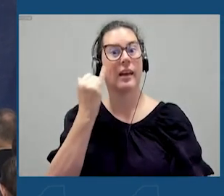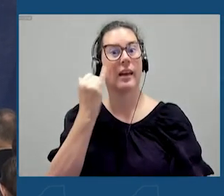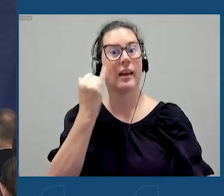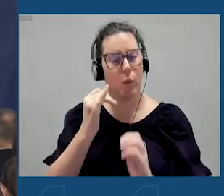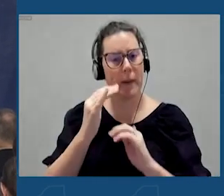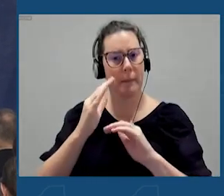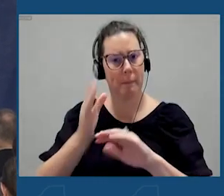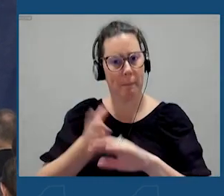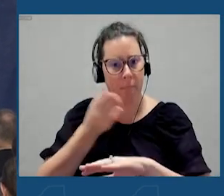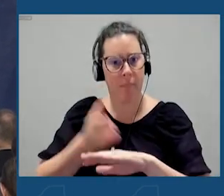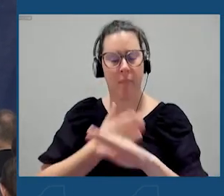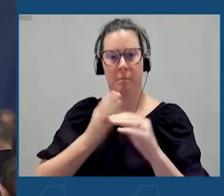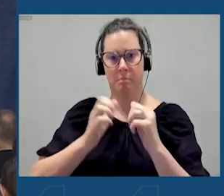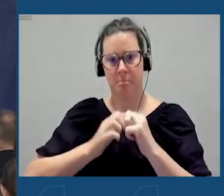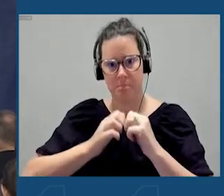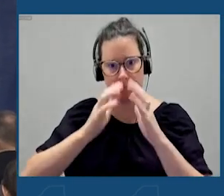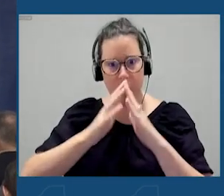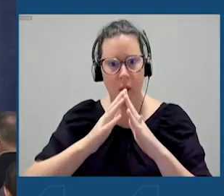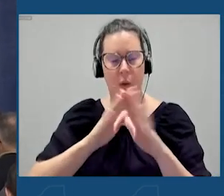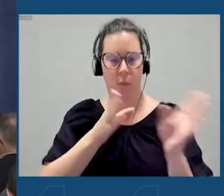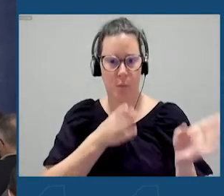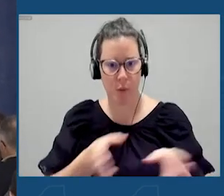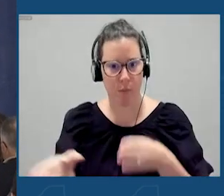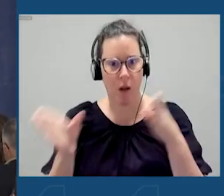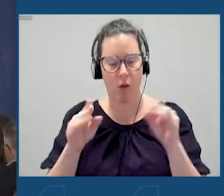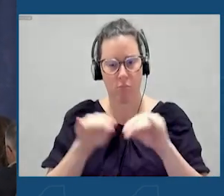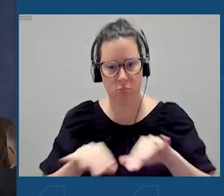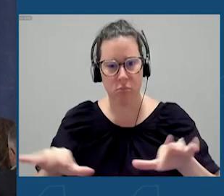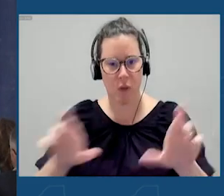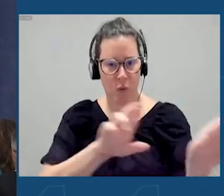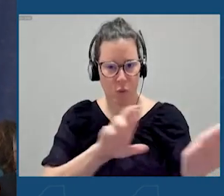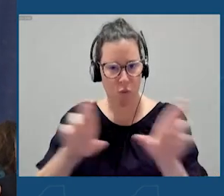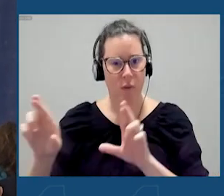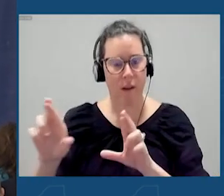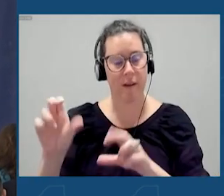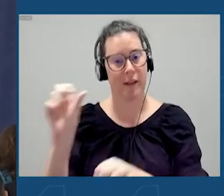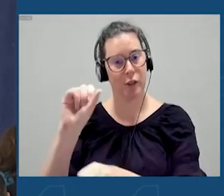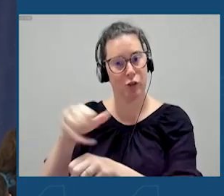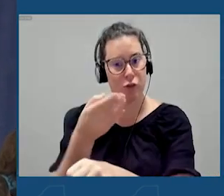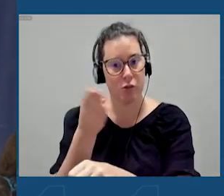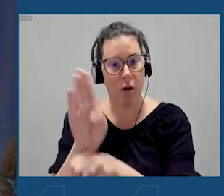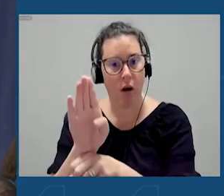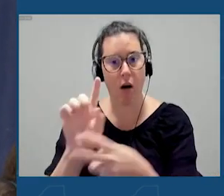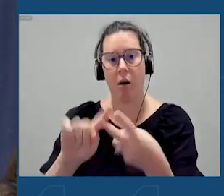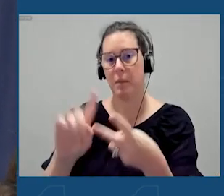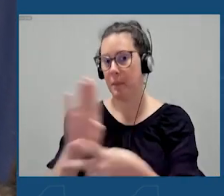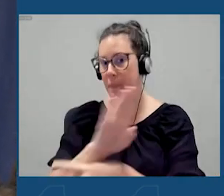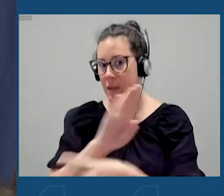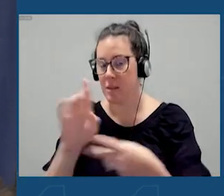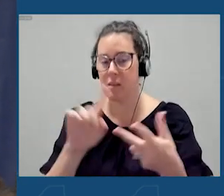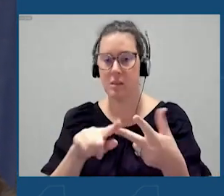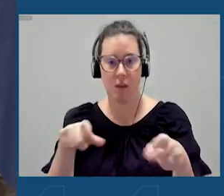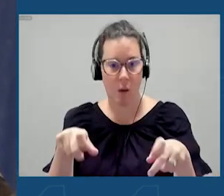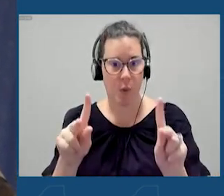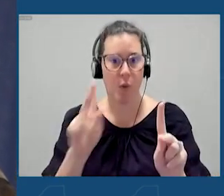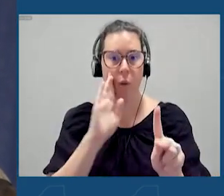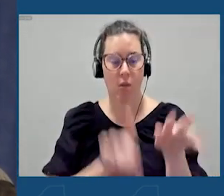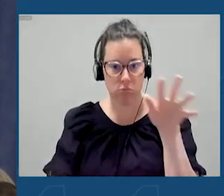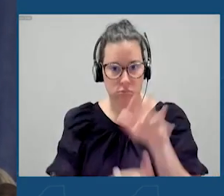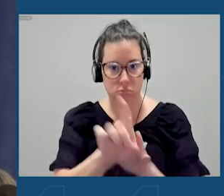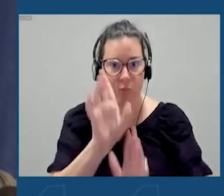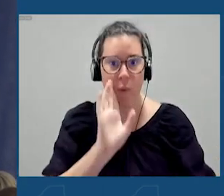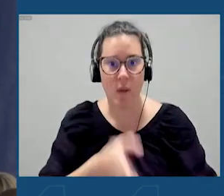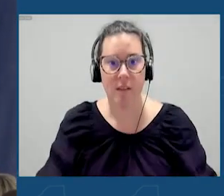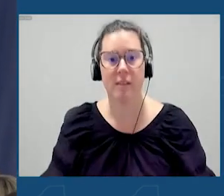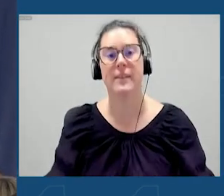prepare and get the land ready, the jobs, the businesses, the opportunities will come.